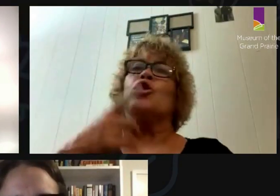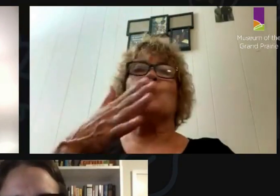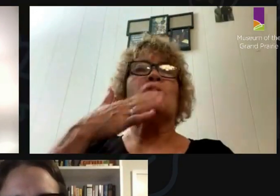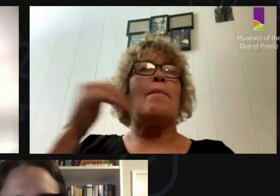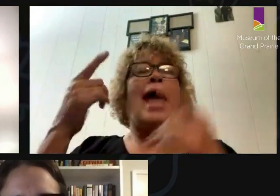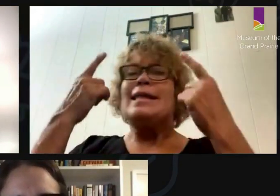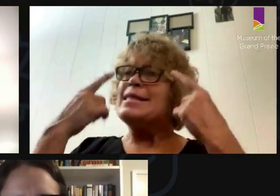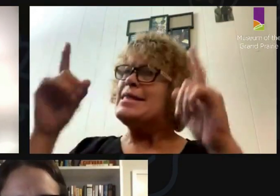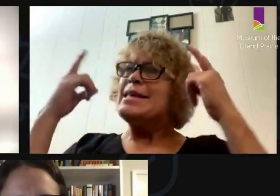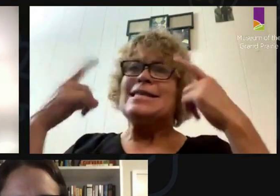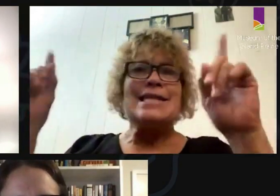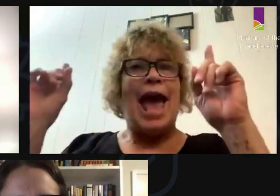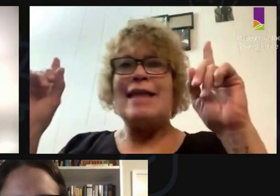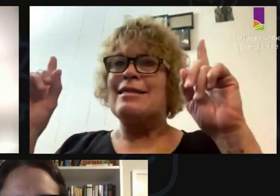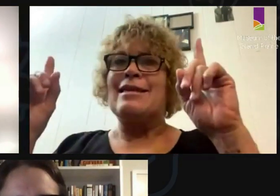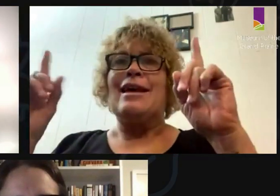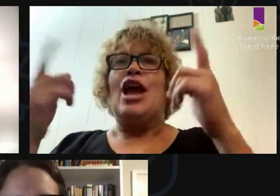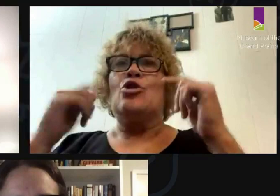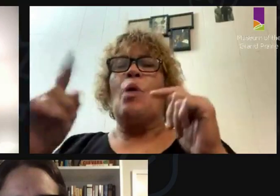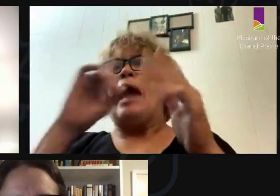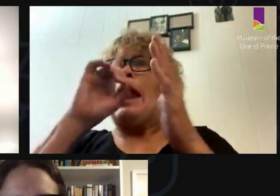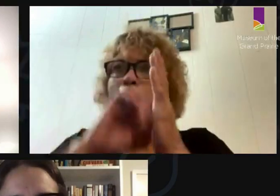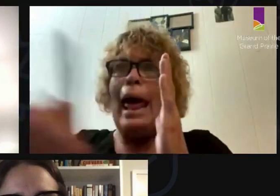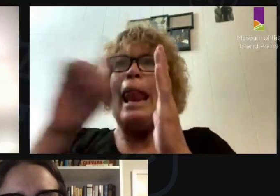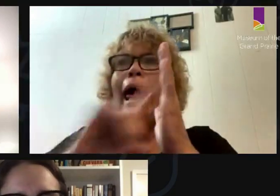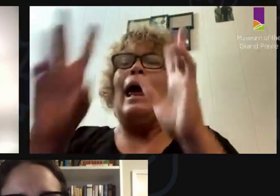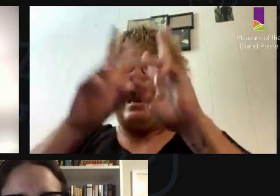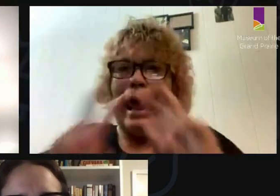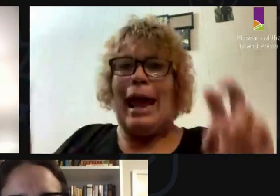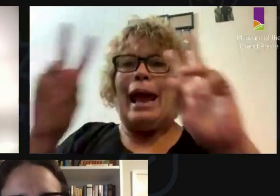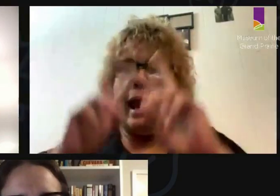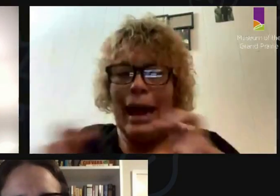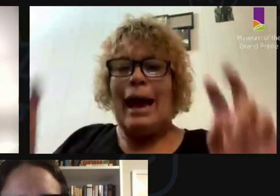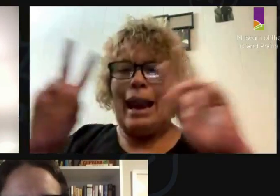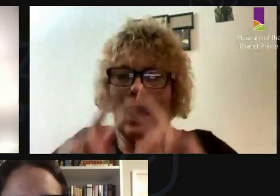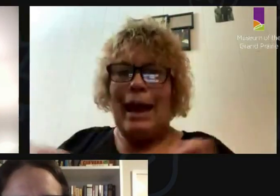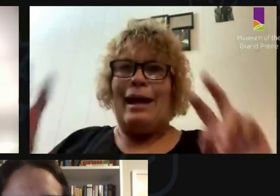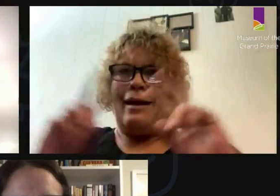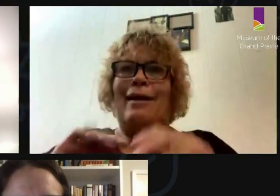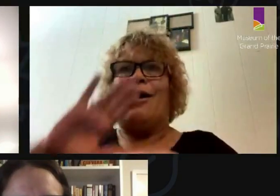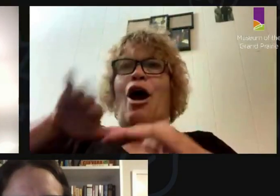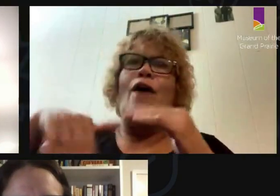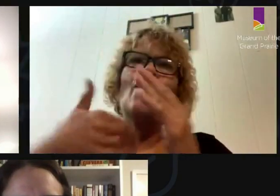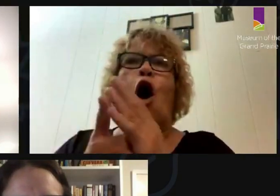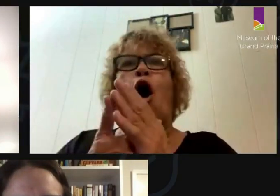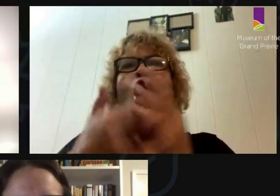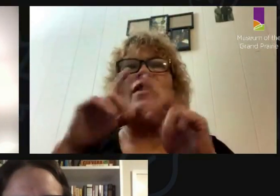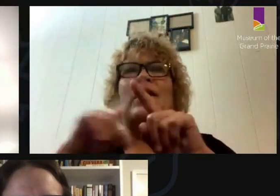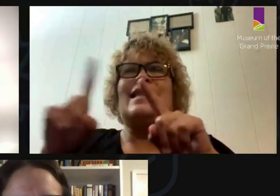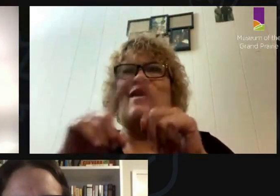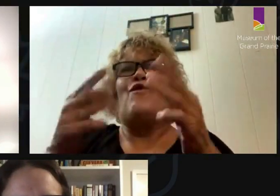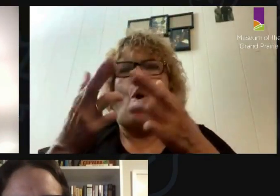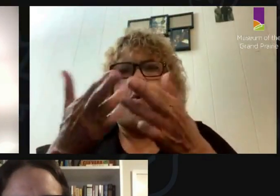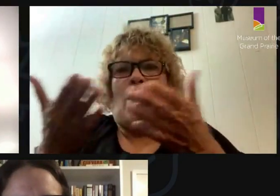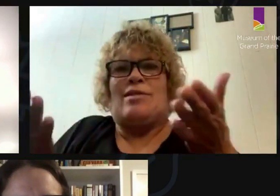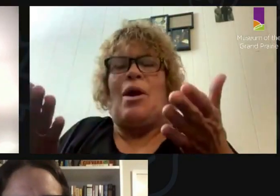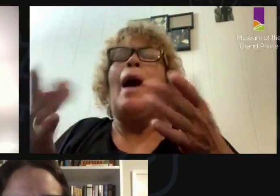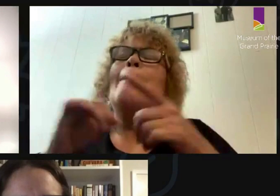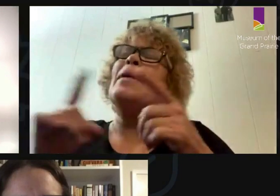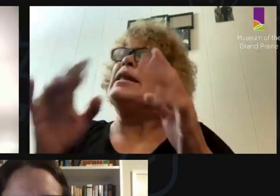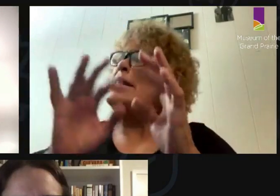and in combing through all of those, you know, thousands of of resources, but it's very important